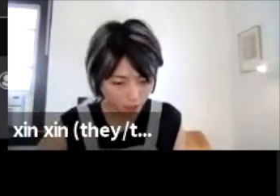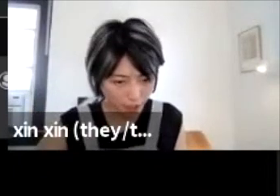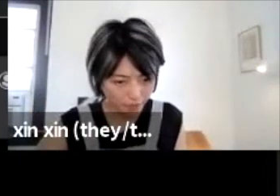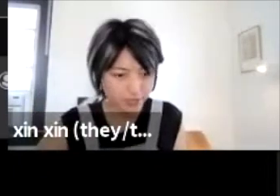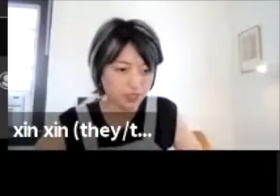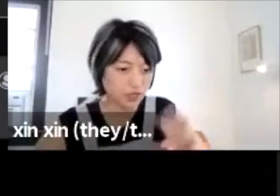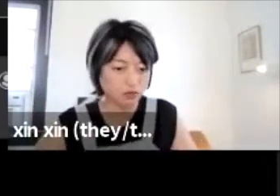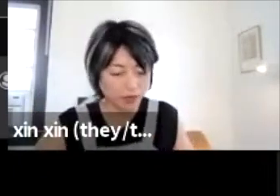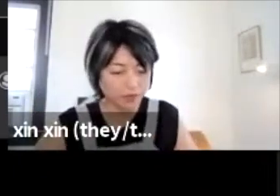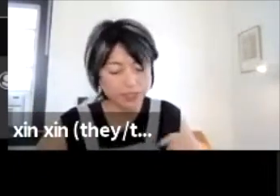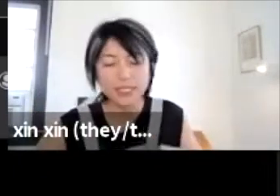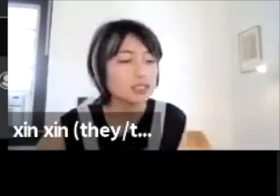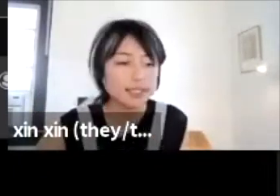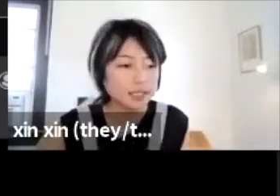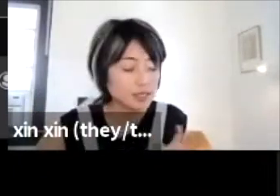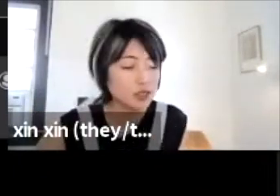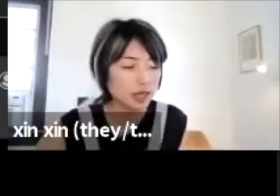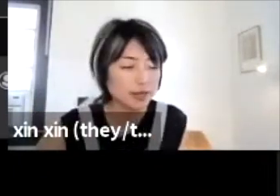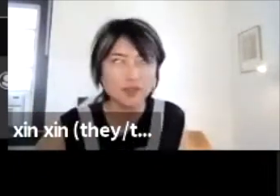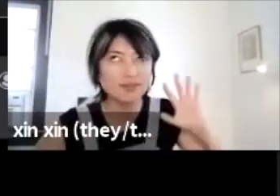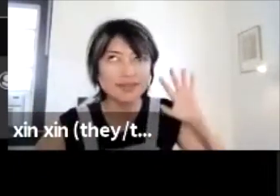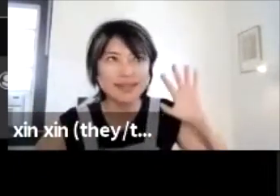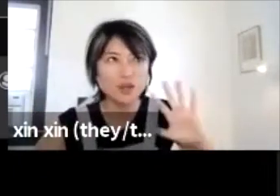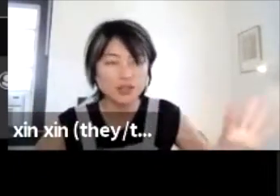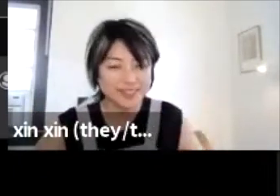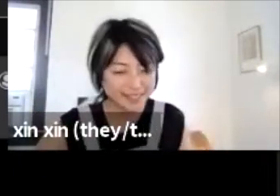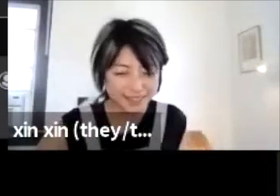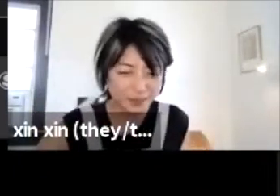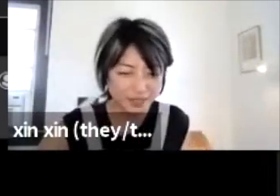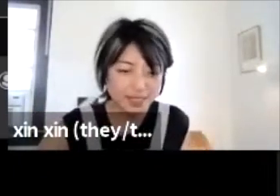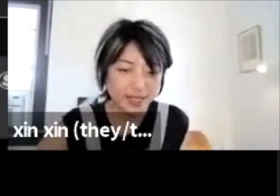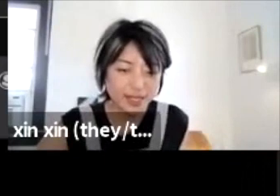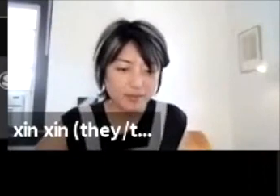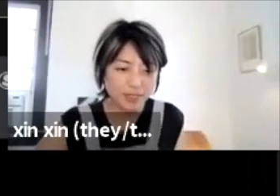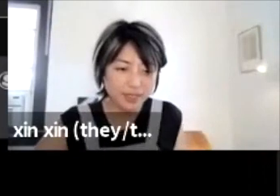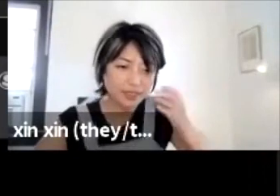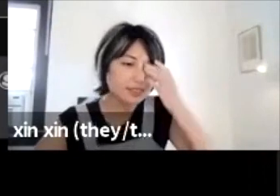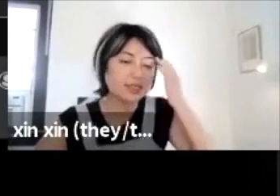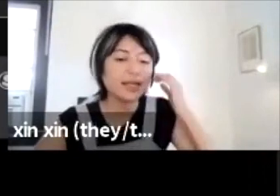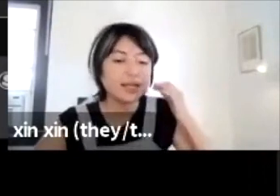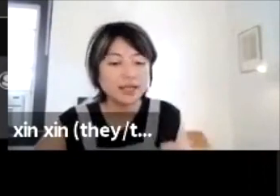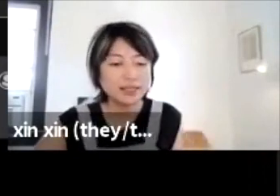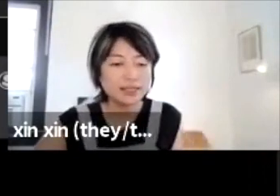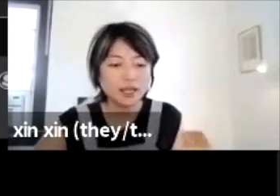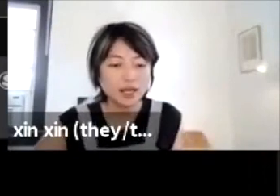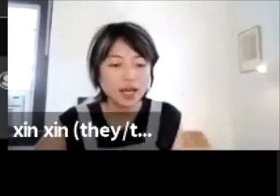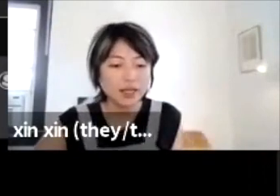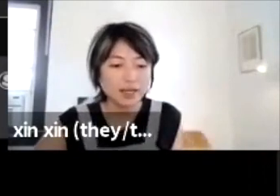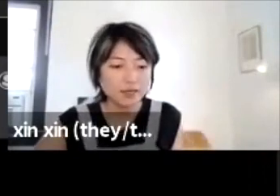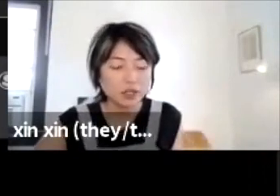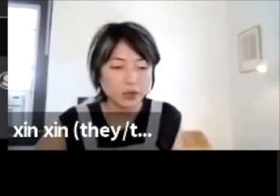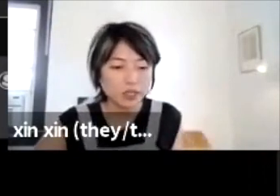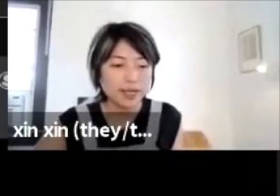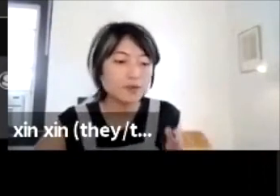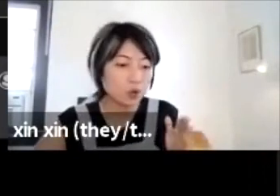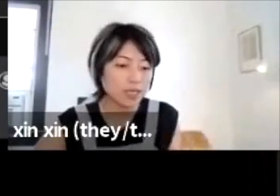to archive. This is all covered in like the consent to archive or code of consent document. Click on this, and